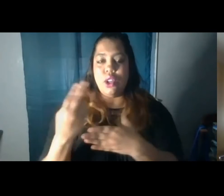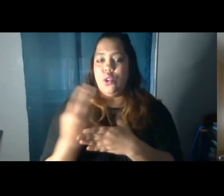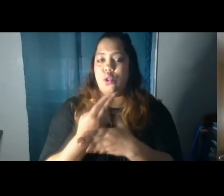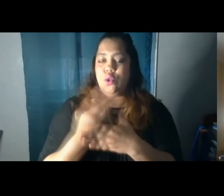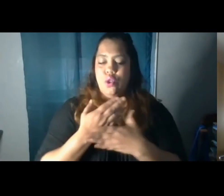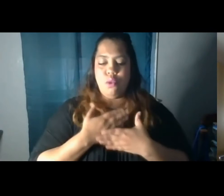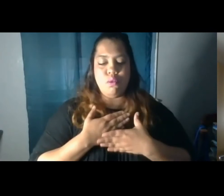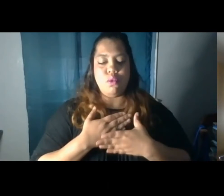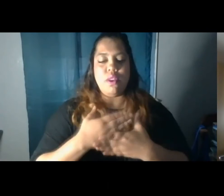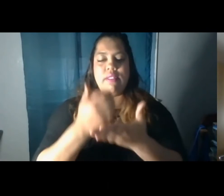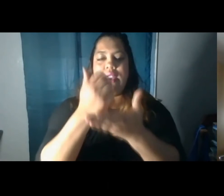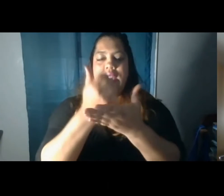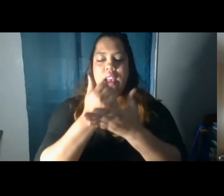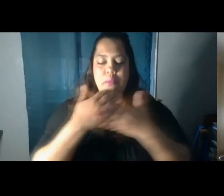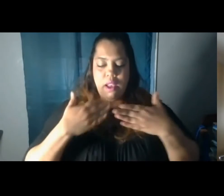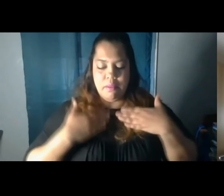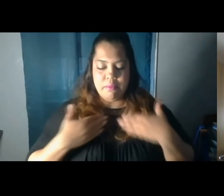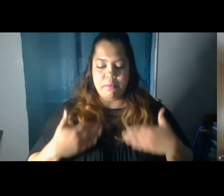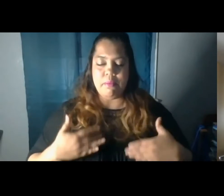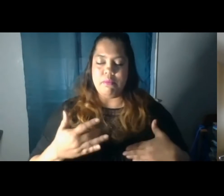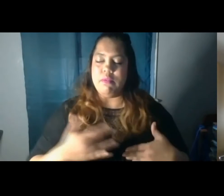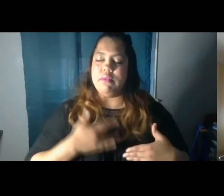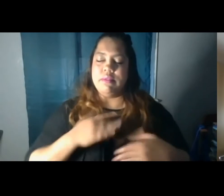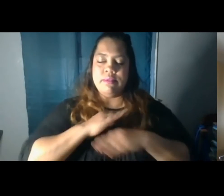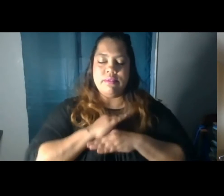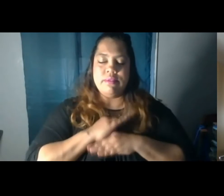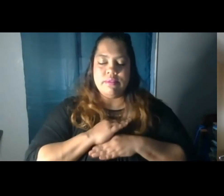to calm your body, to calm your mind,